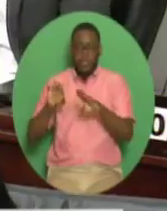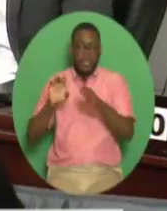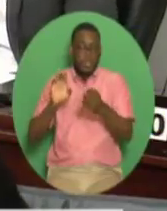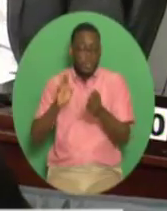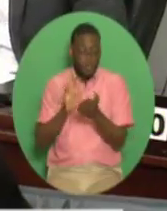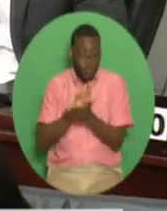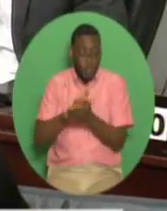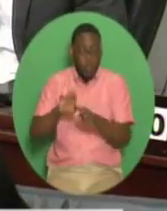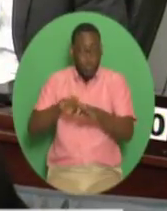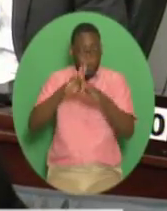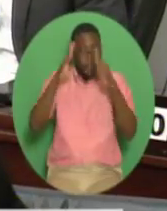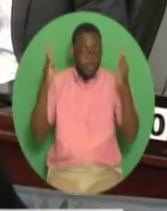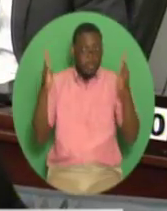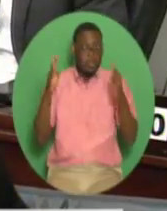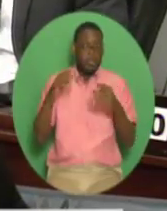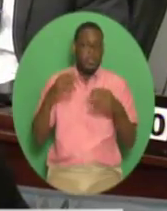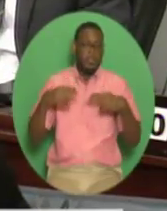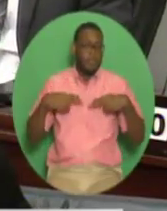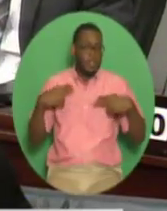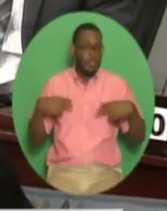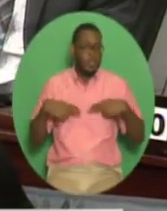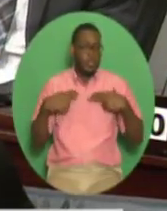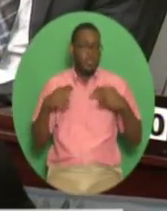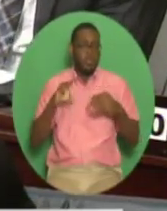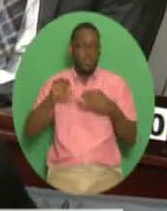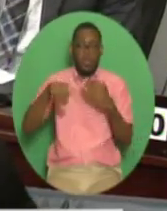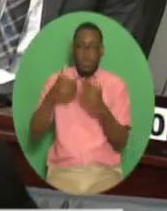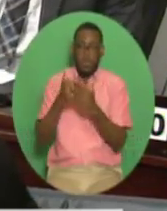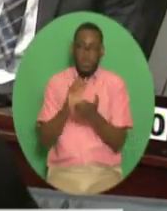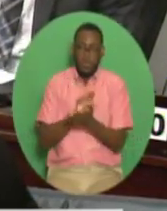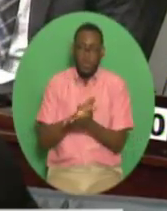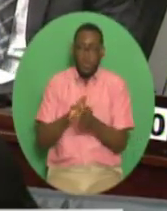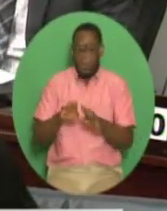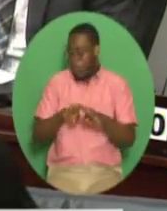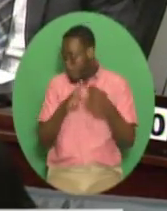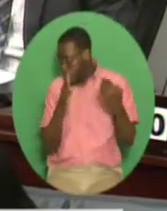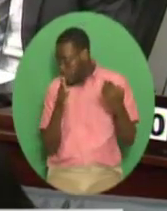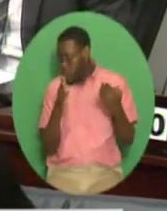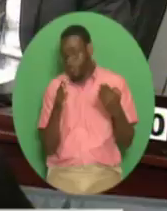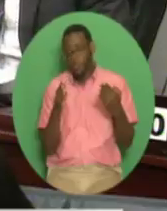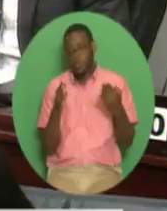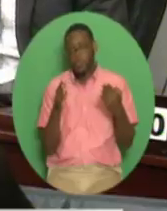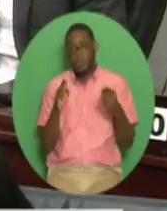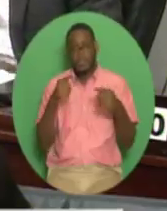period of vacation, all schools were able to open their doors to receive our children.